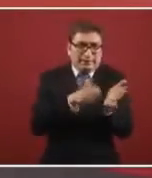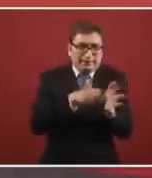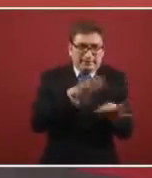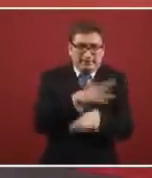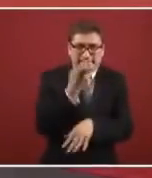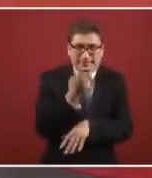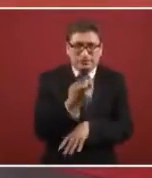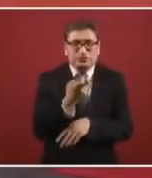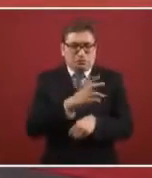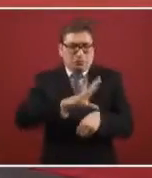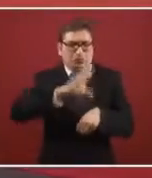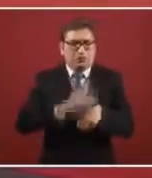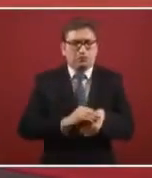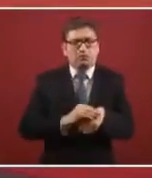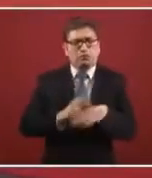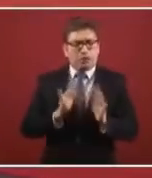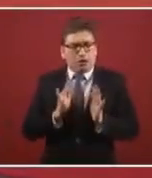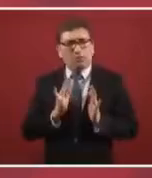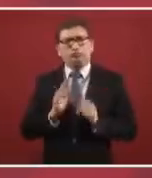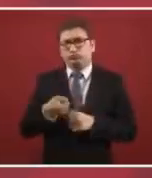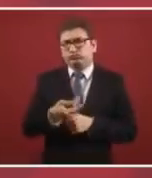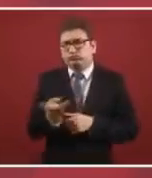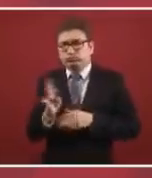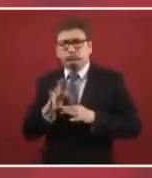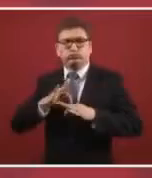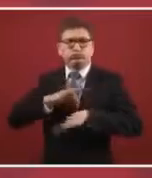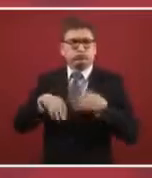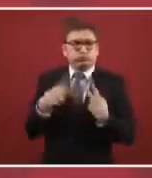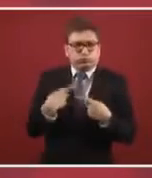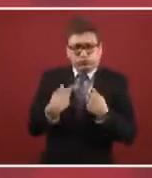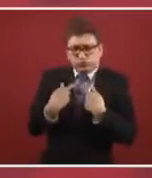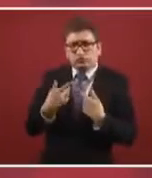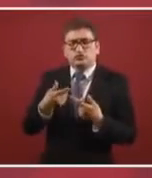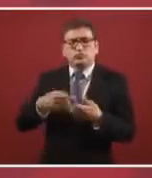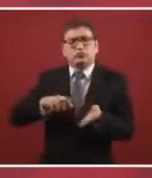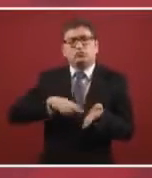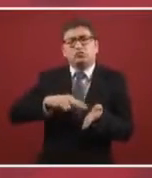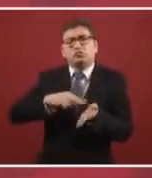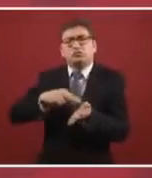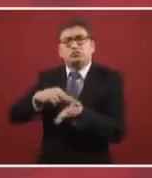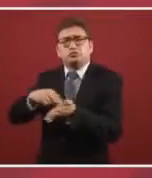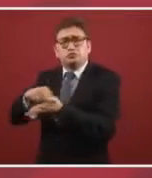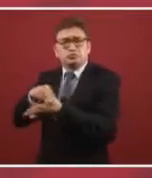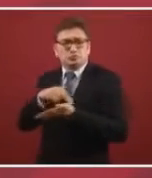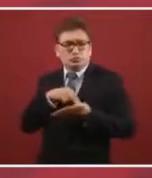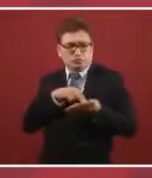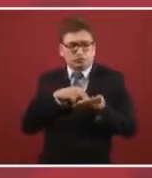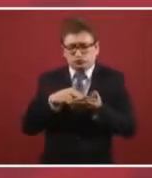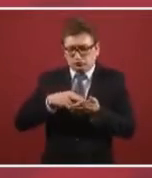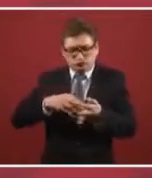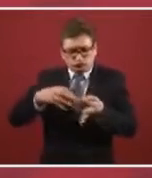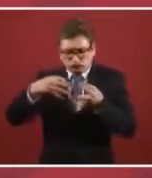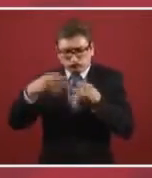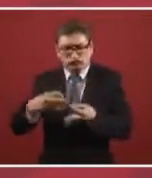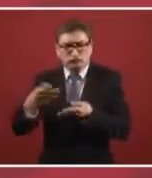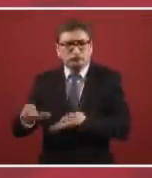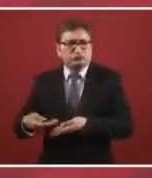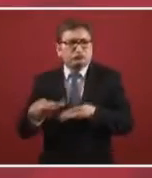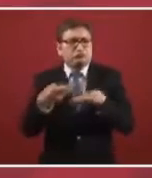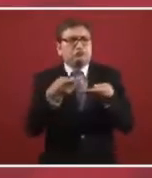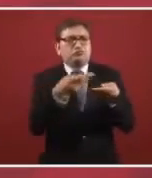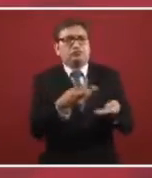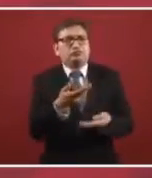that's why the reform, se juntan you can get together firmas, se signatures acreditan and they accredit them, y